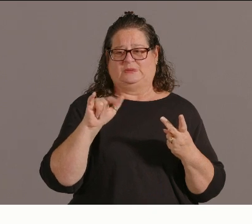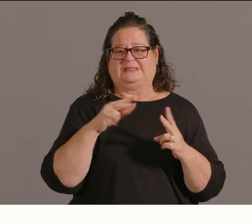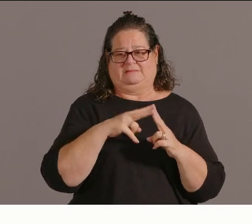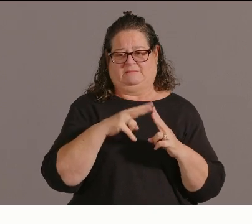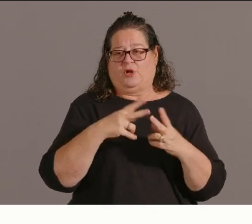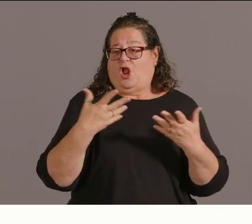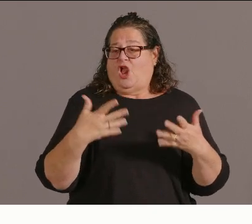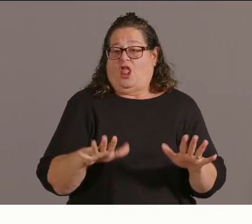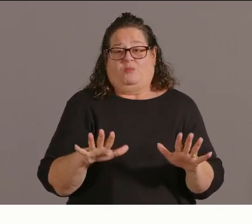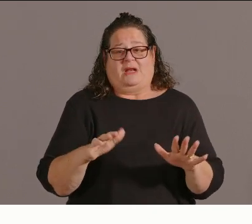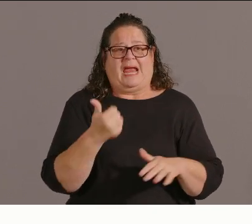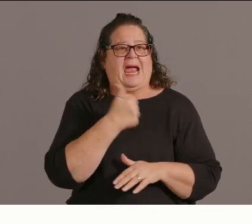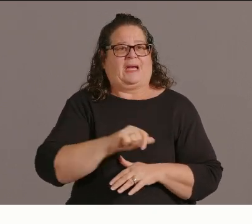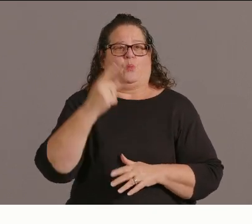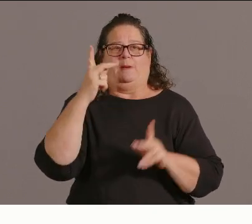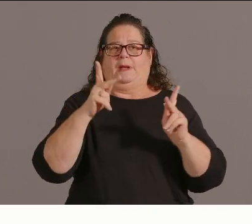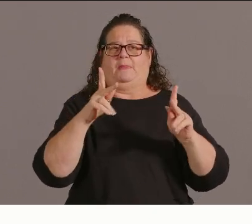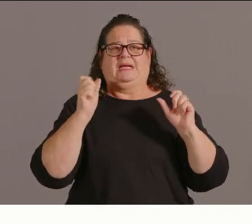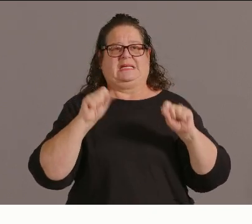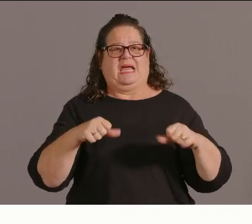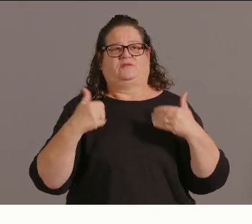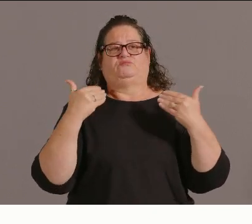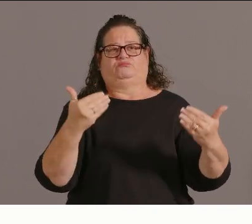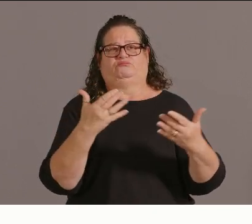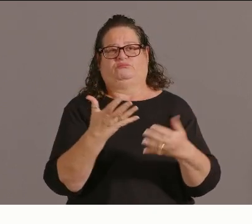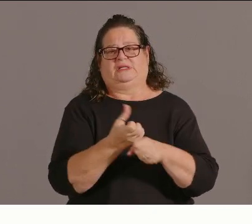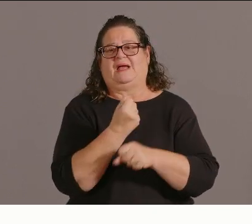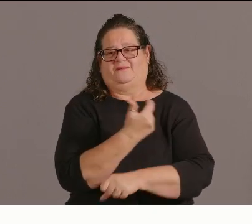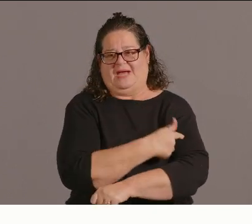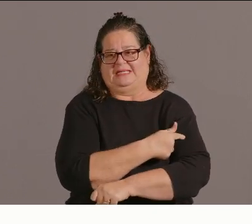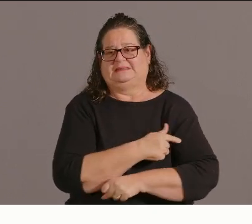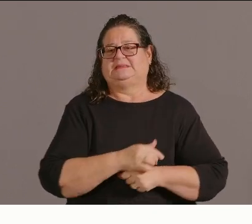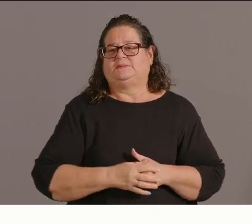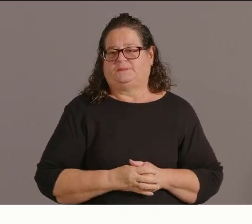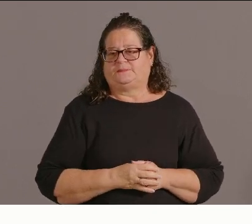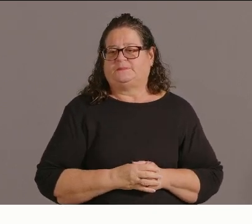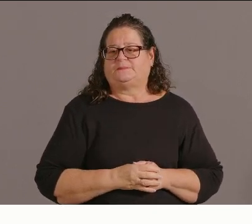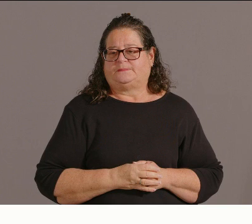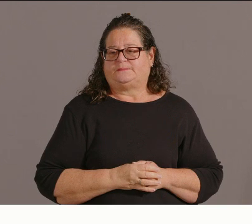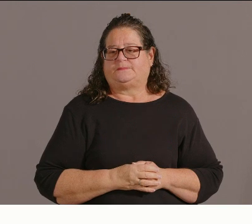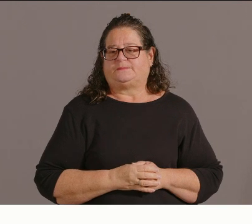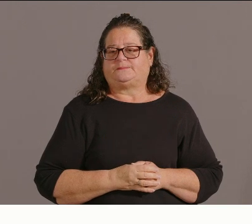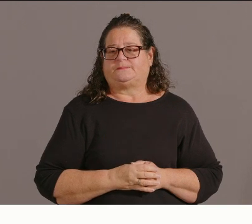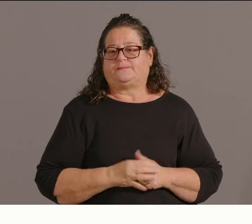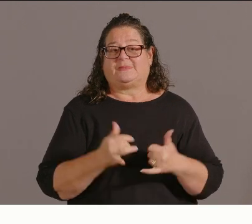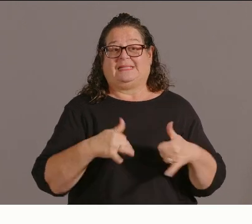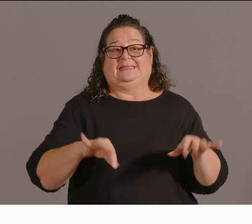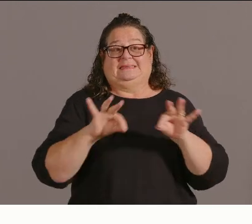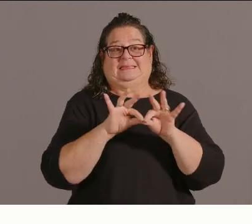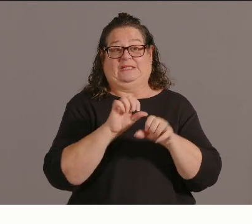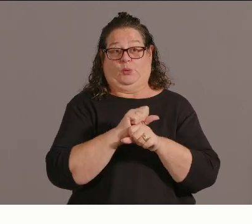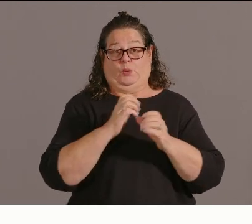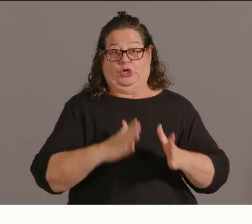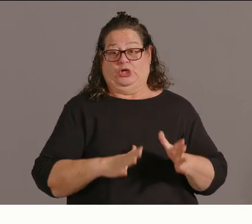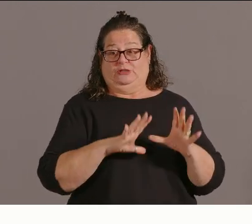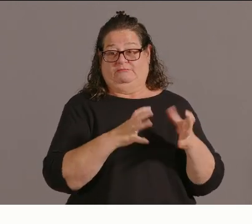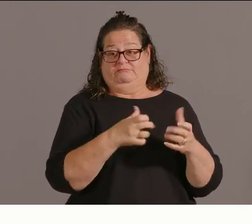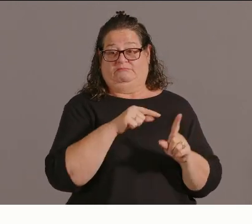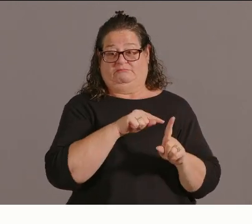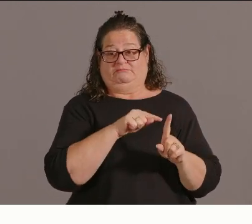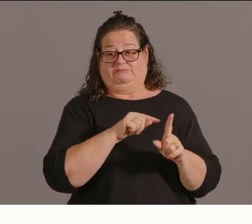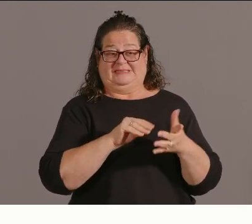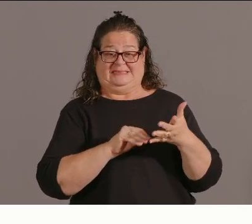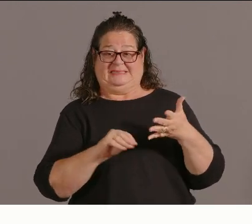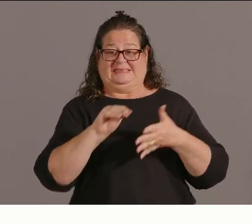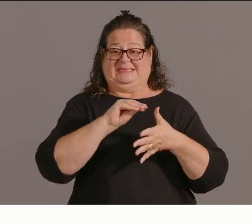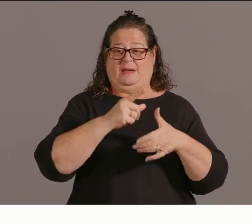fit. When we talk about our frontline essential workers, we are prioritizing those ASIP frontline essential workers